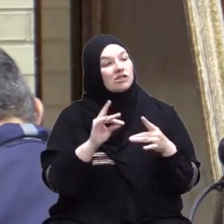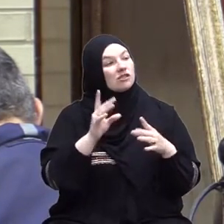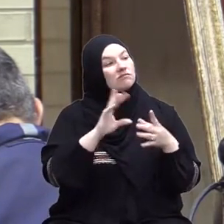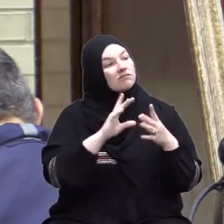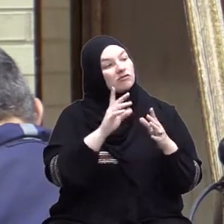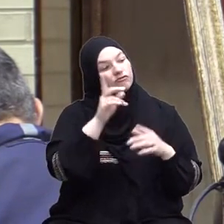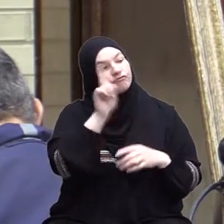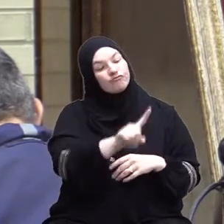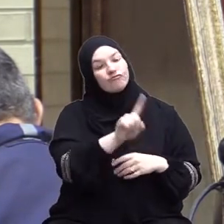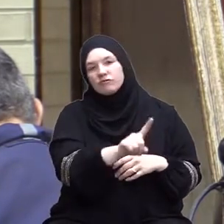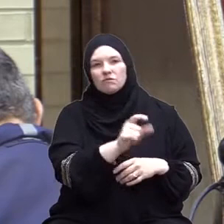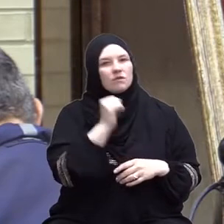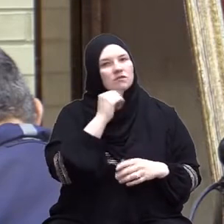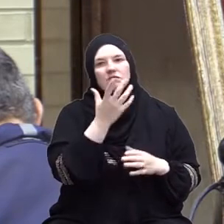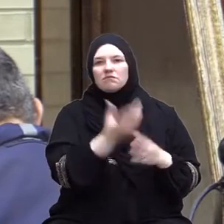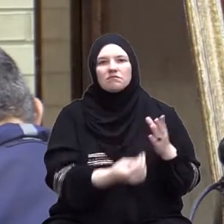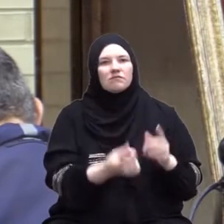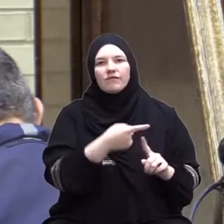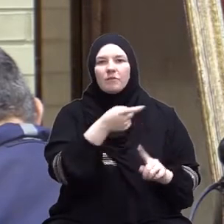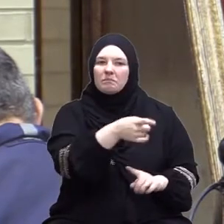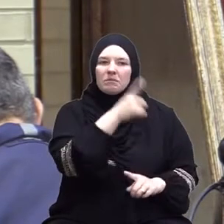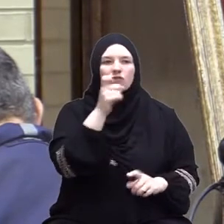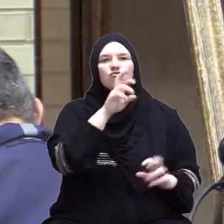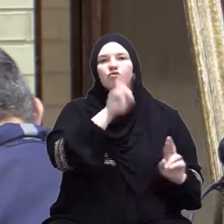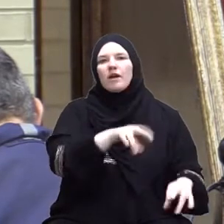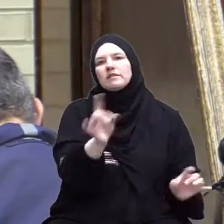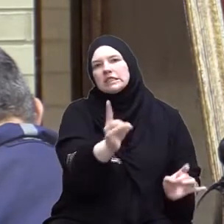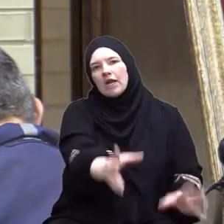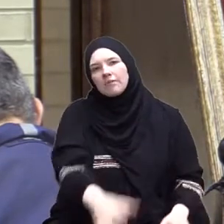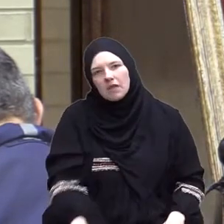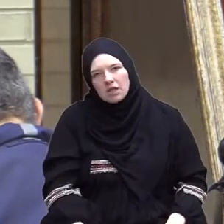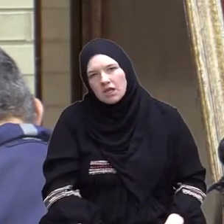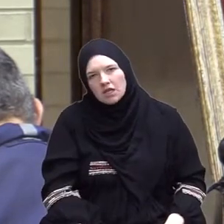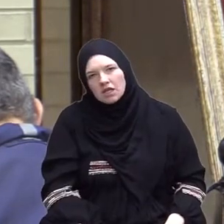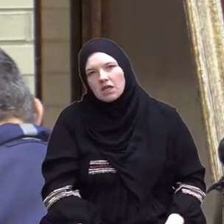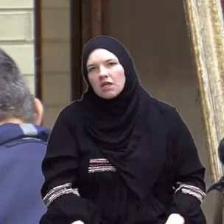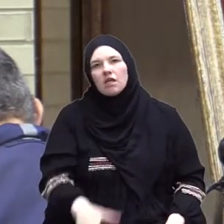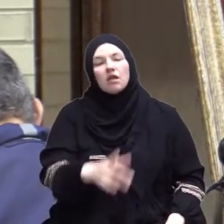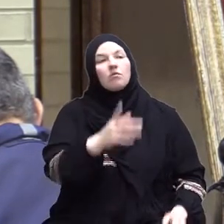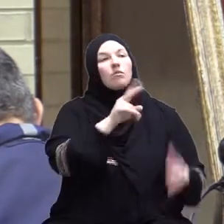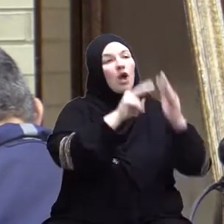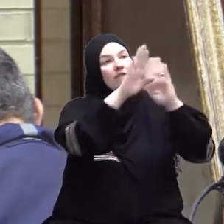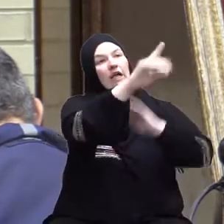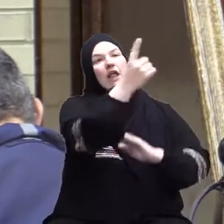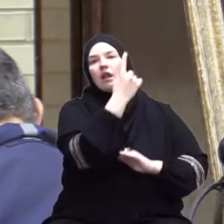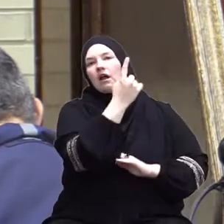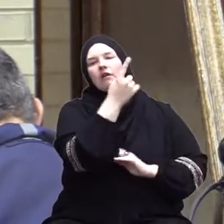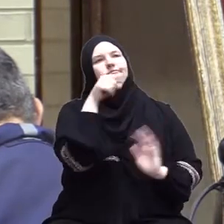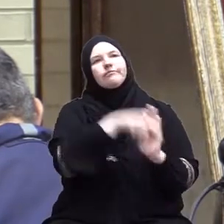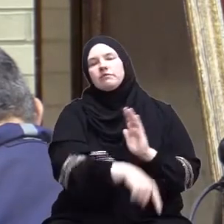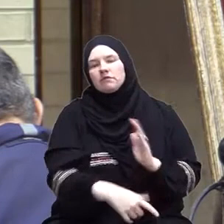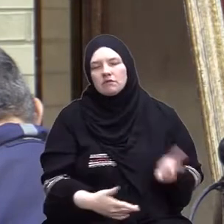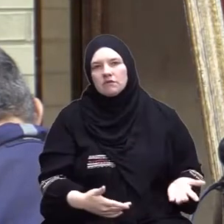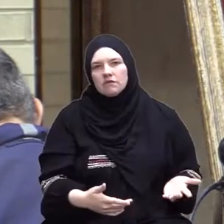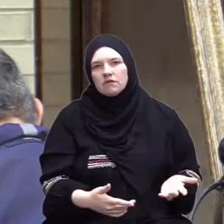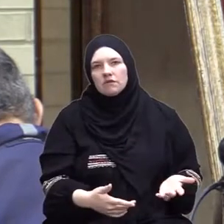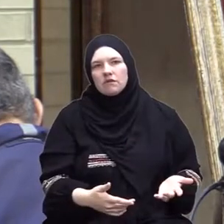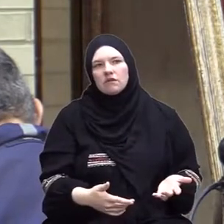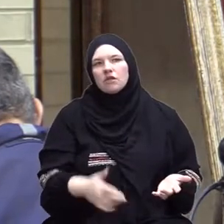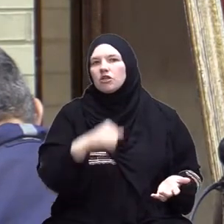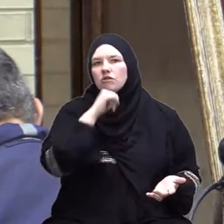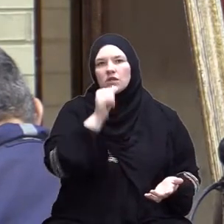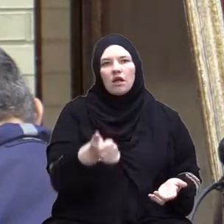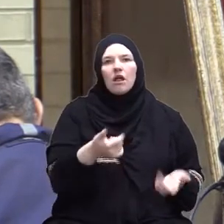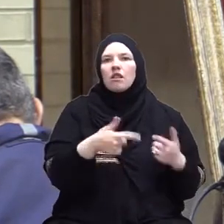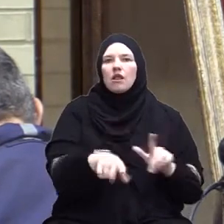because you are reacting miserably. You're not receiving prophets well. You're not even letting them have a day with